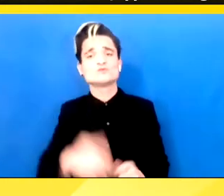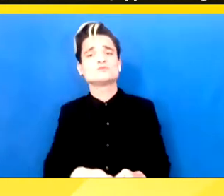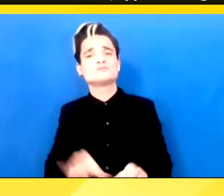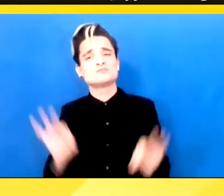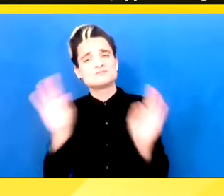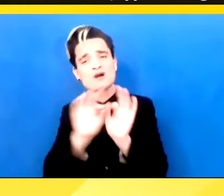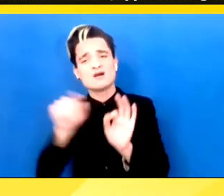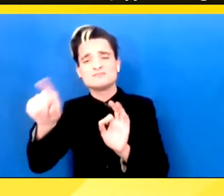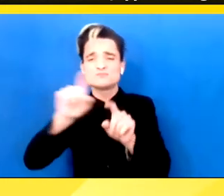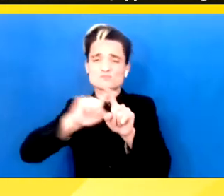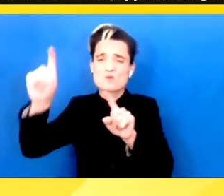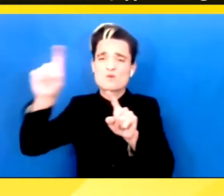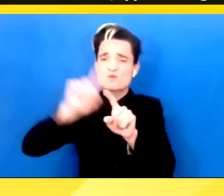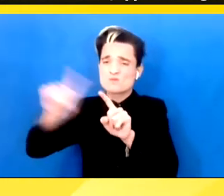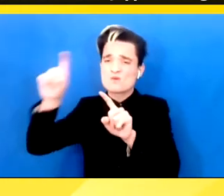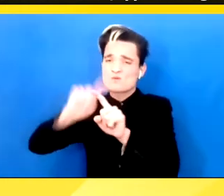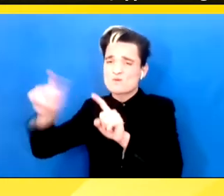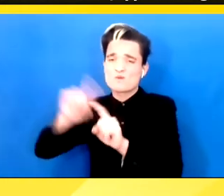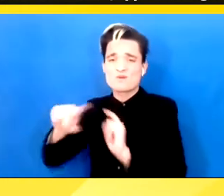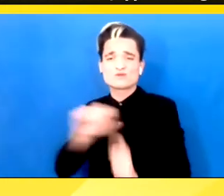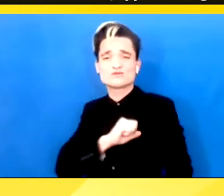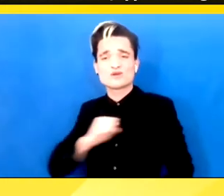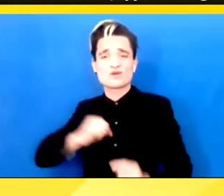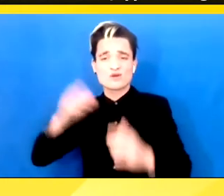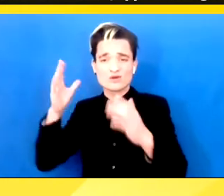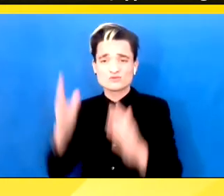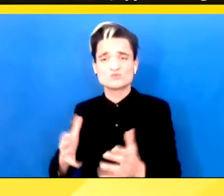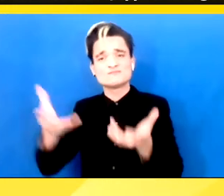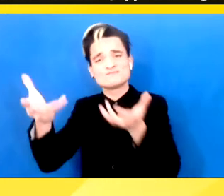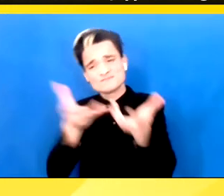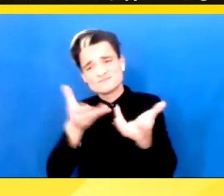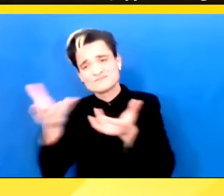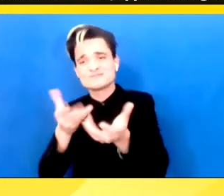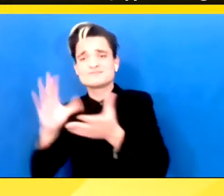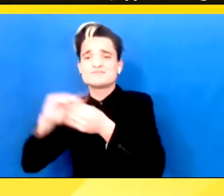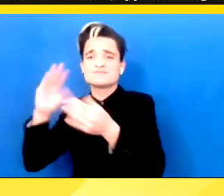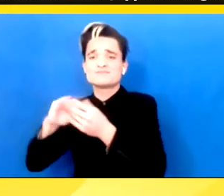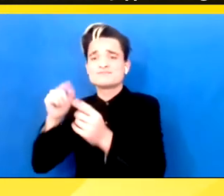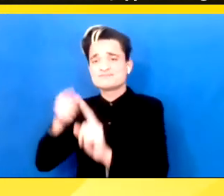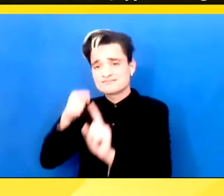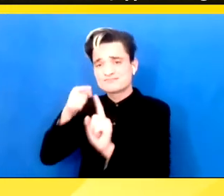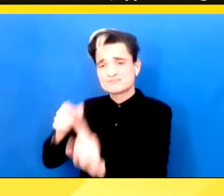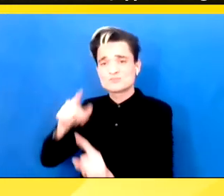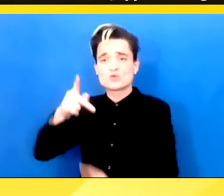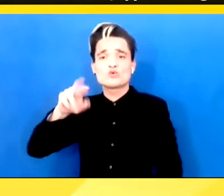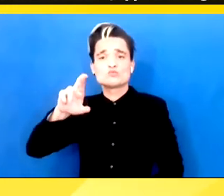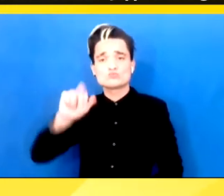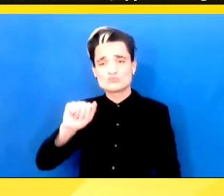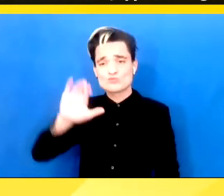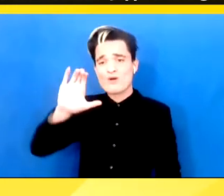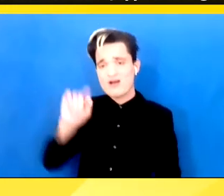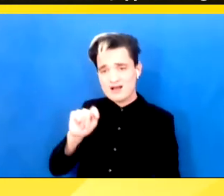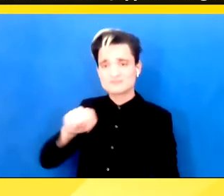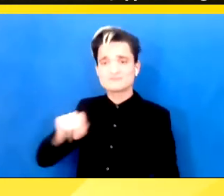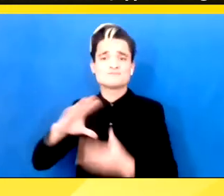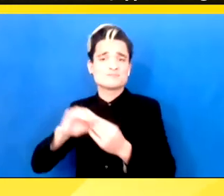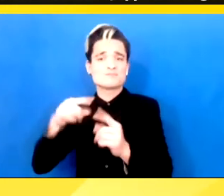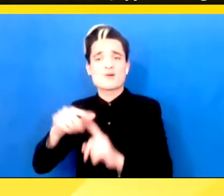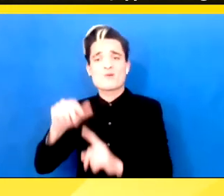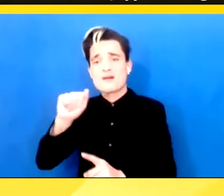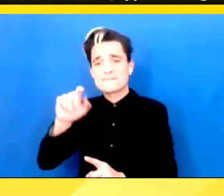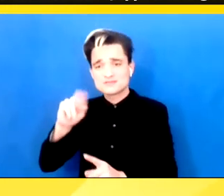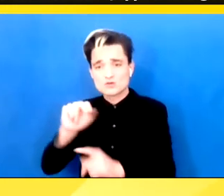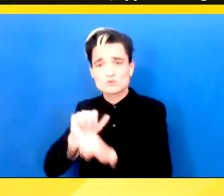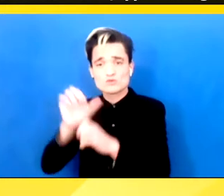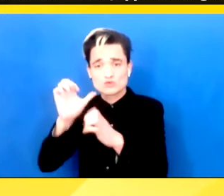Amazon workers, to talk about the PRO Act, for God's sakes, and to talk about the rights of workers, and to talk about